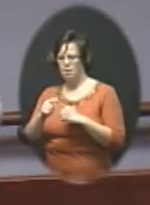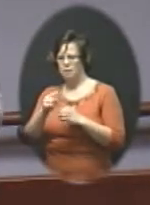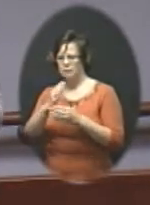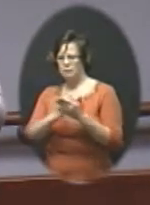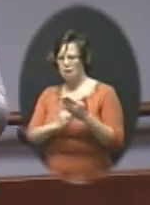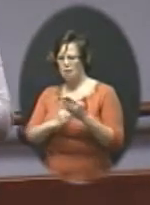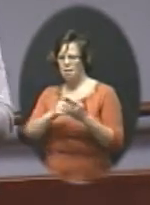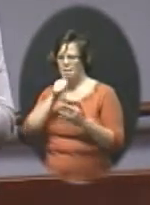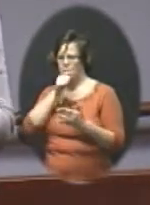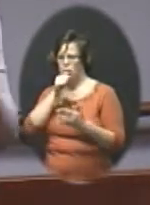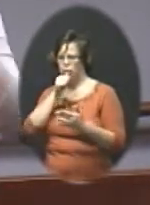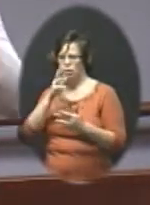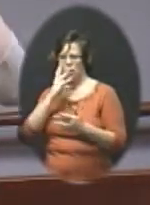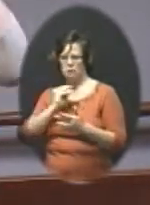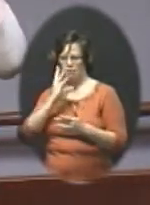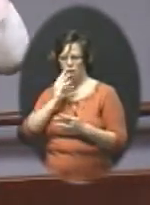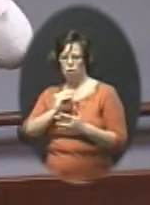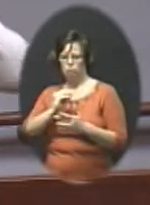some personal experience. So,